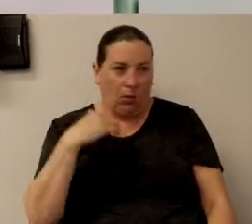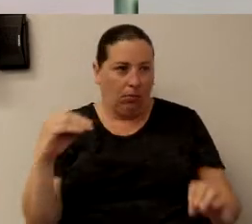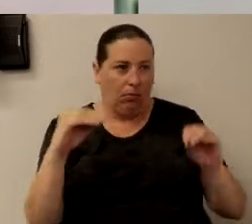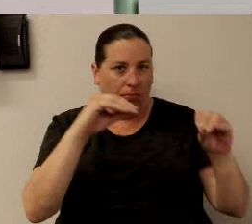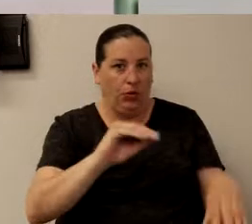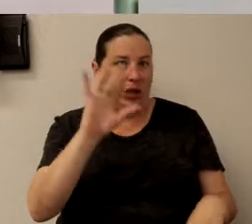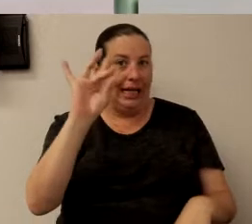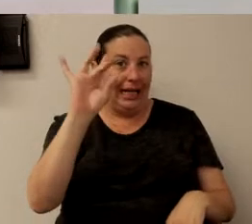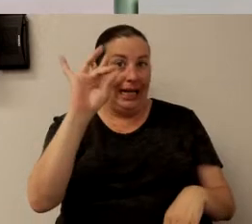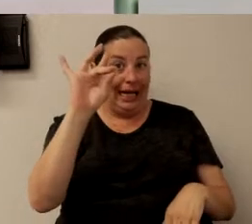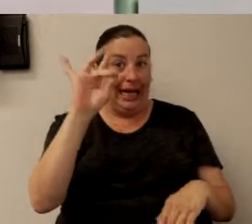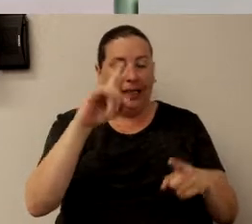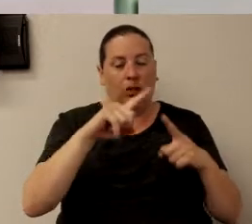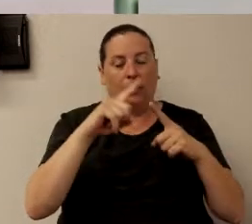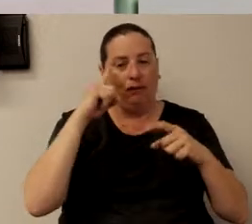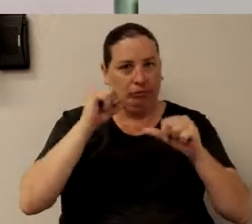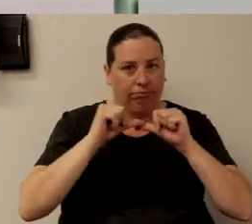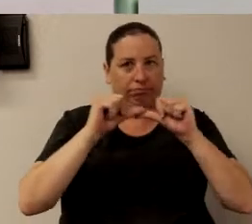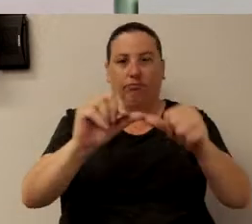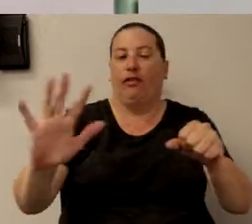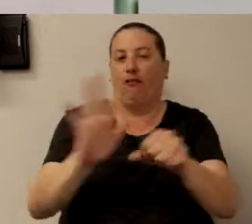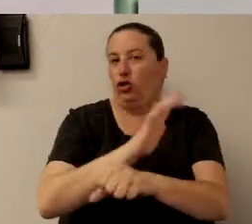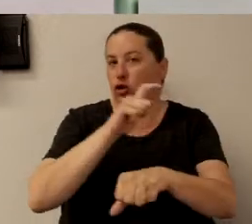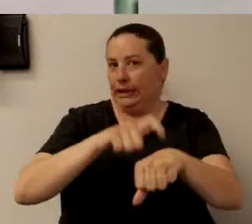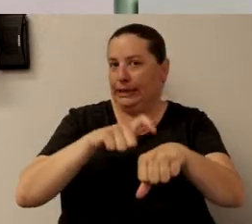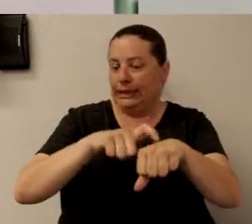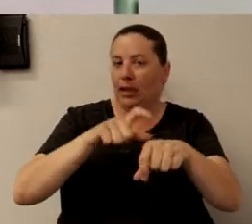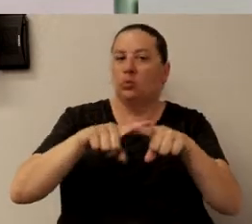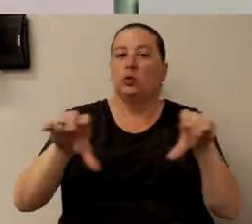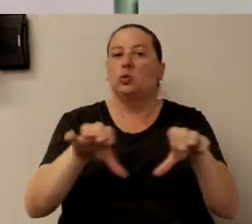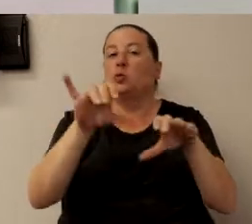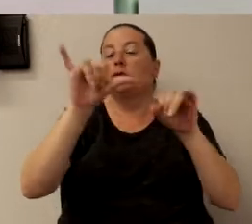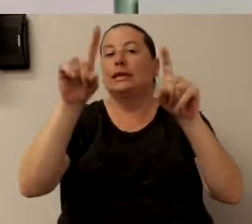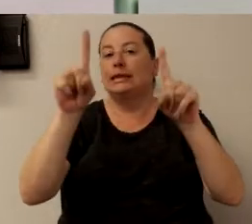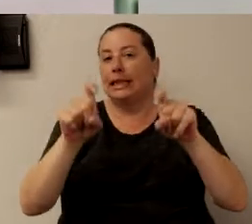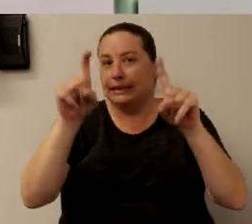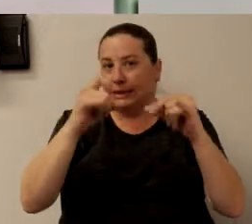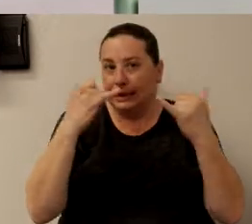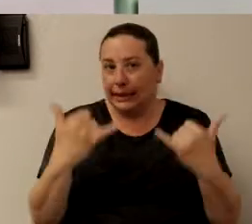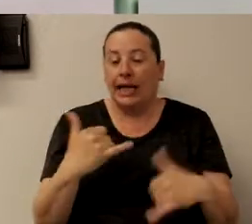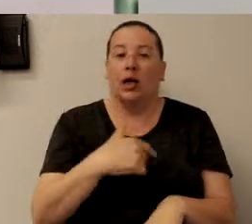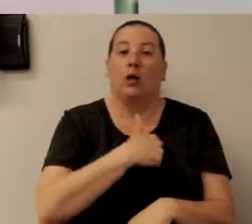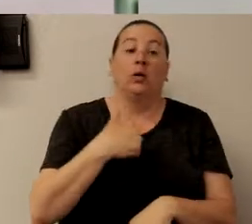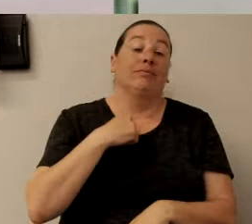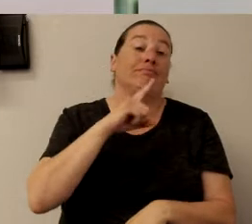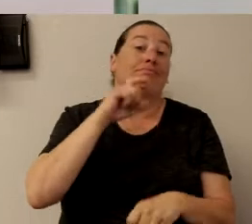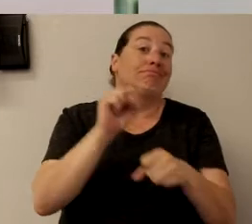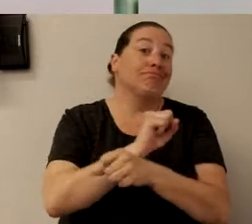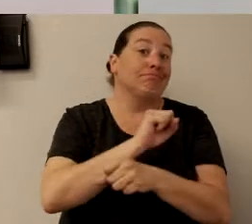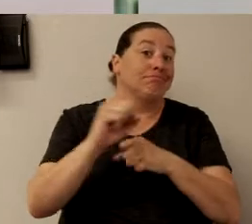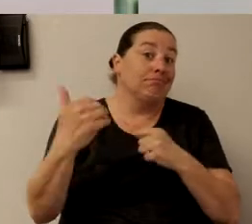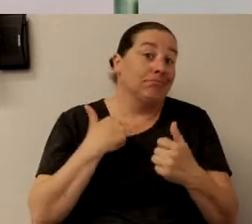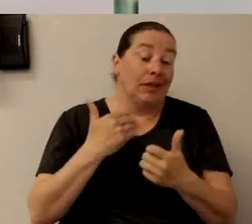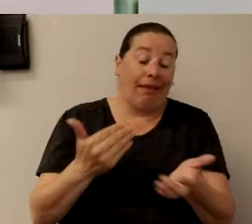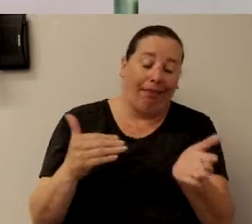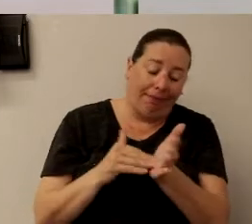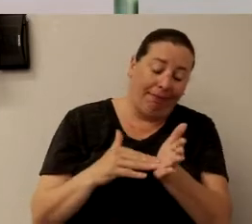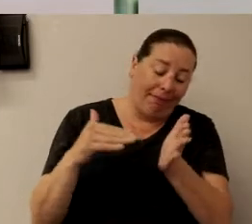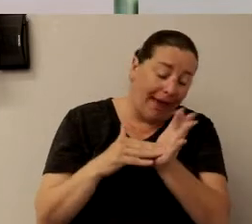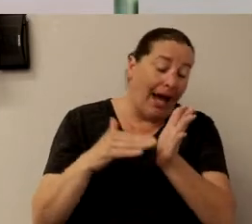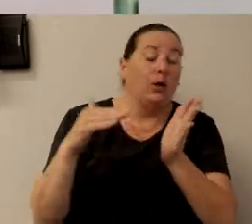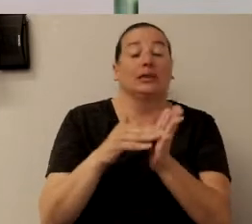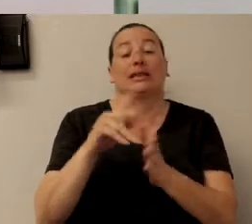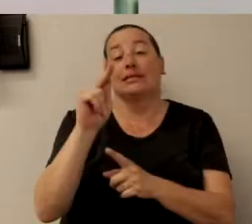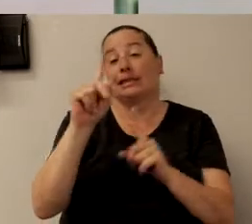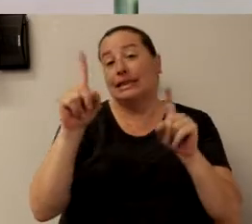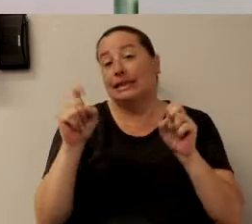into full-time use to be able to do the testing now. And we've had literally thousands of the test kits